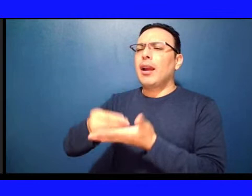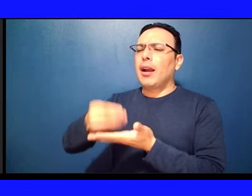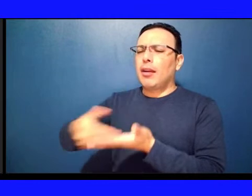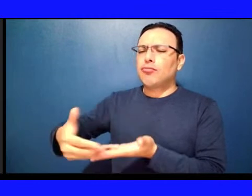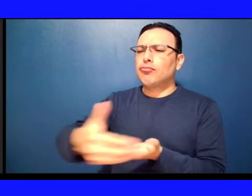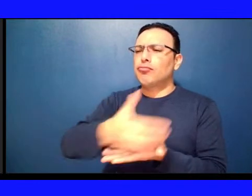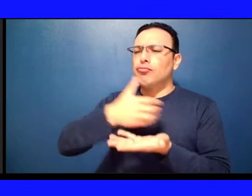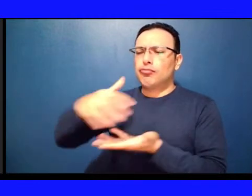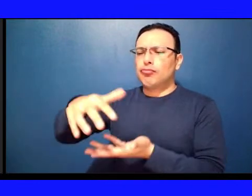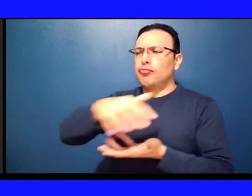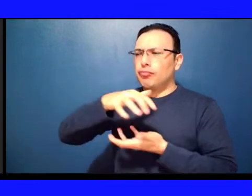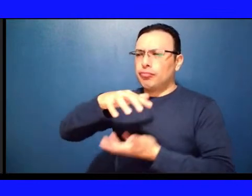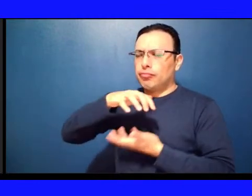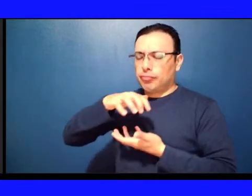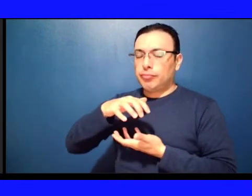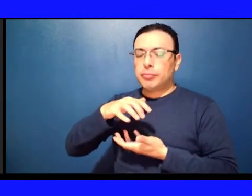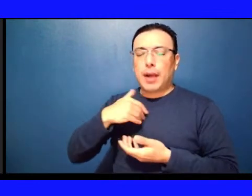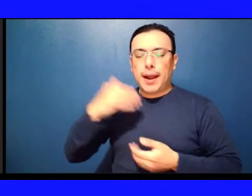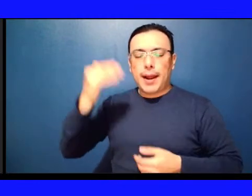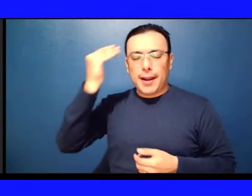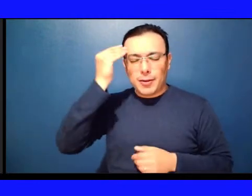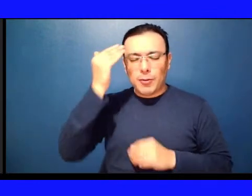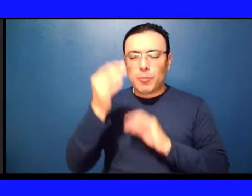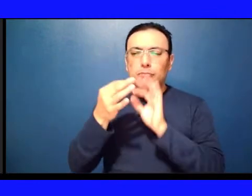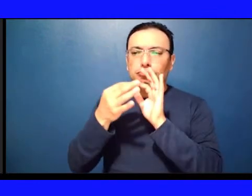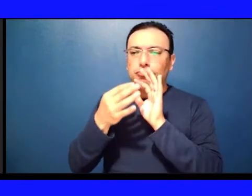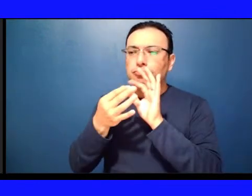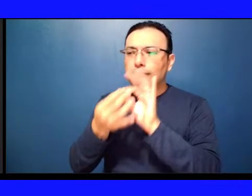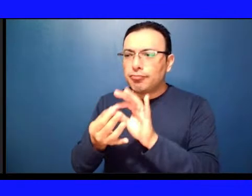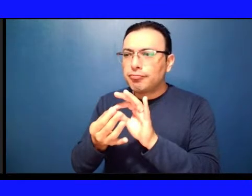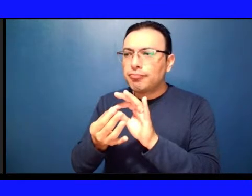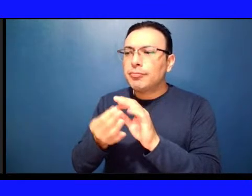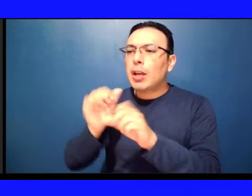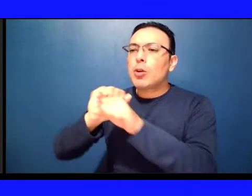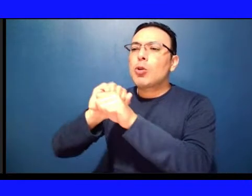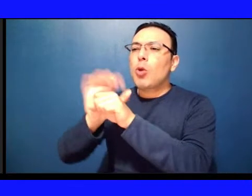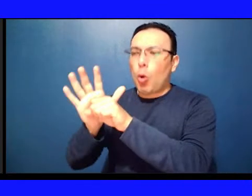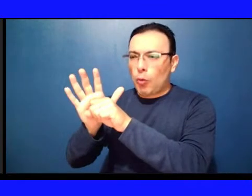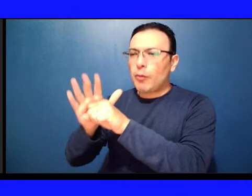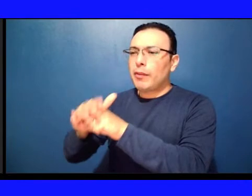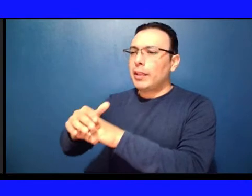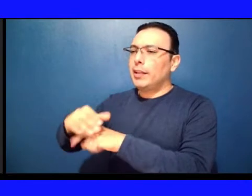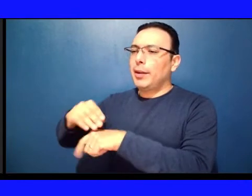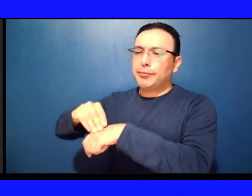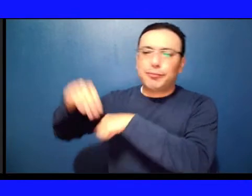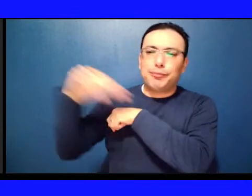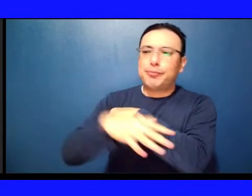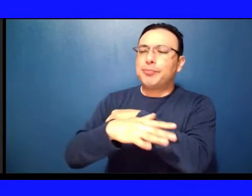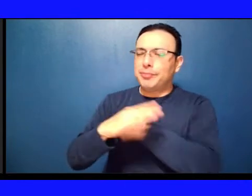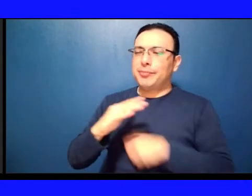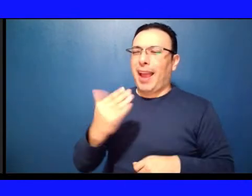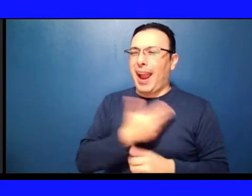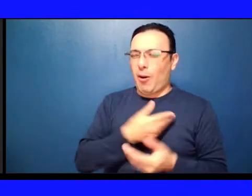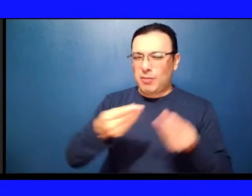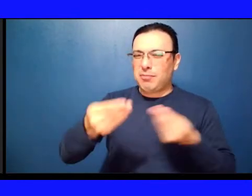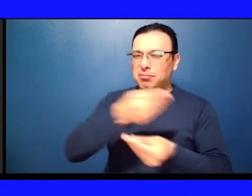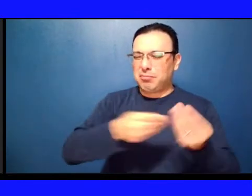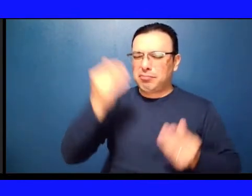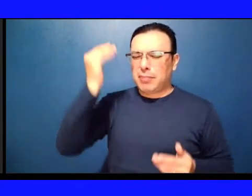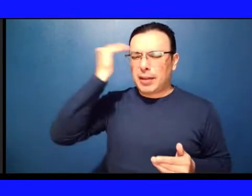COVID, but when the target is set at 60%, how what's the thought process behind that? Is some of